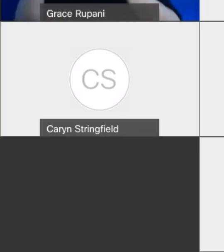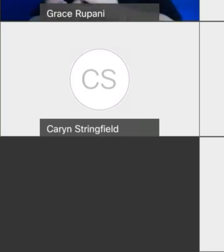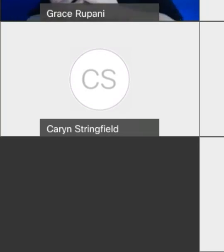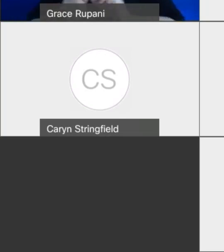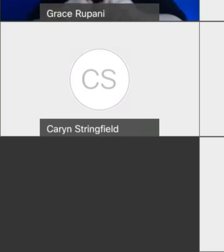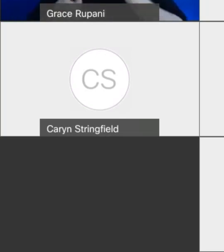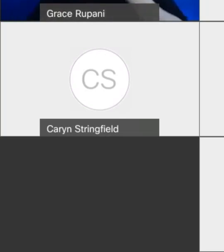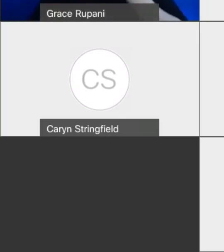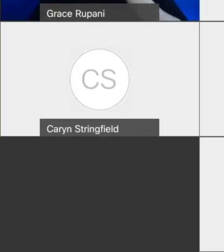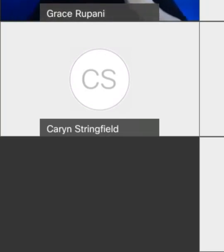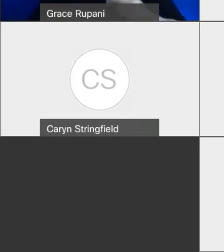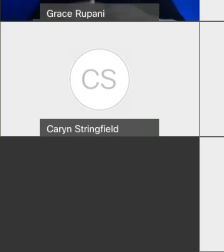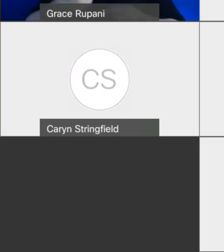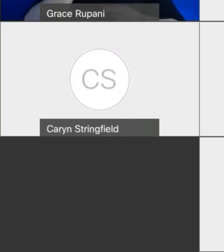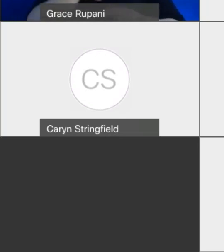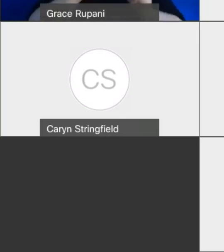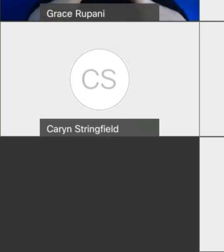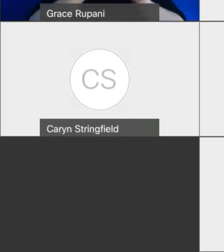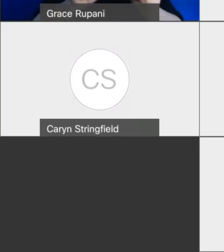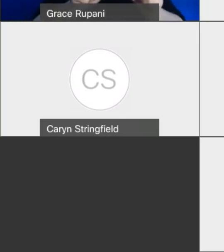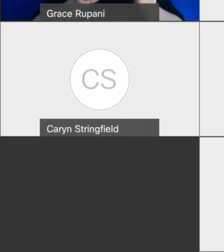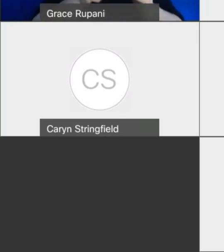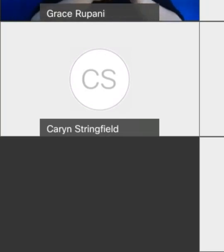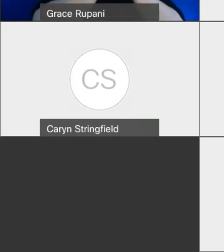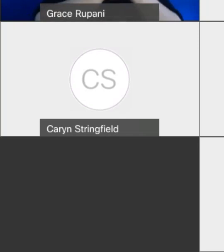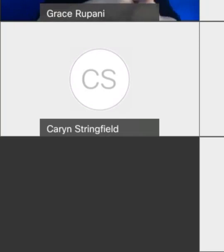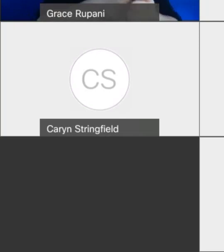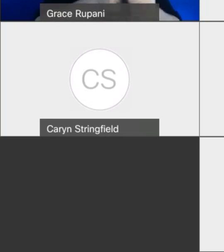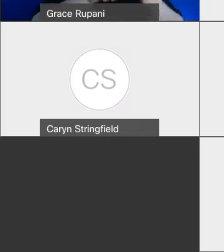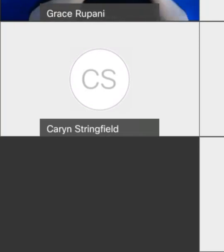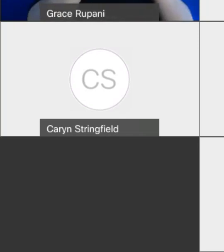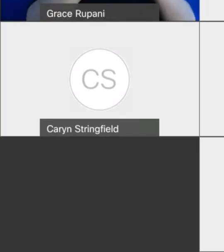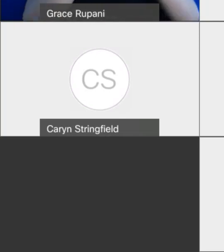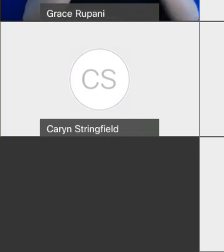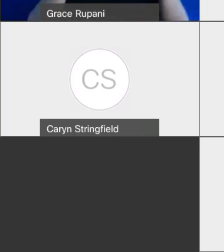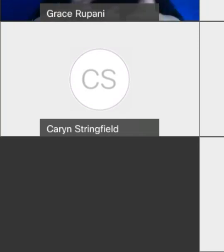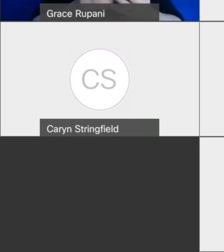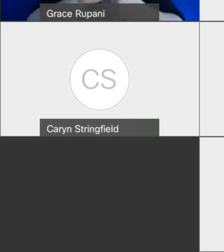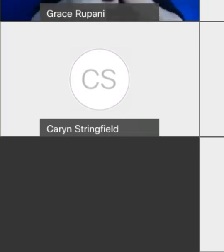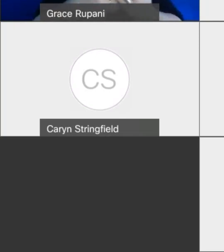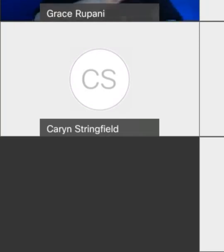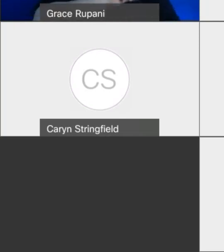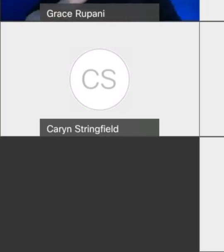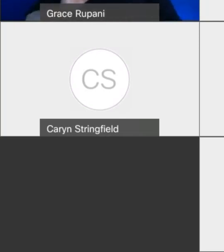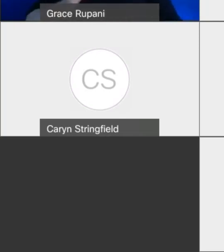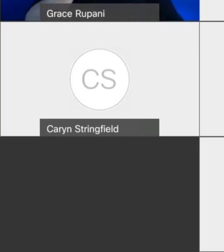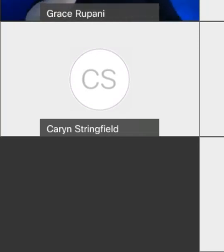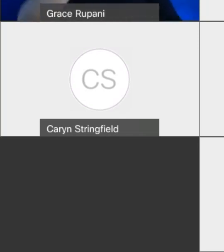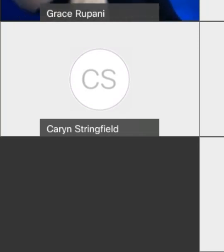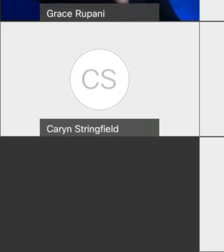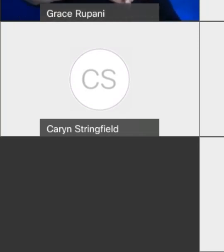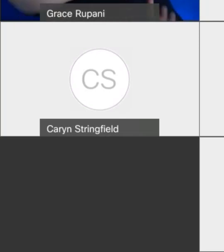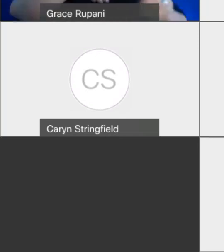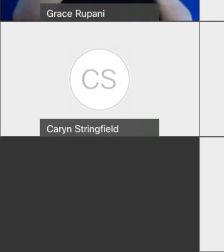regularly continue consistently to track the provider staff, and to work with DC Health